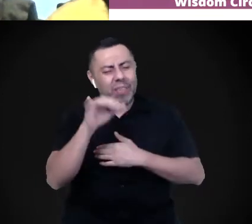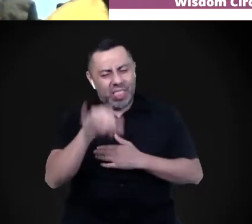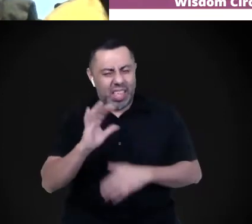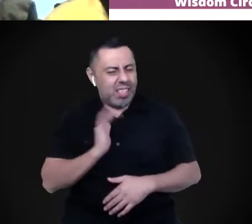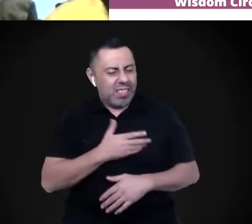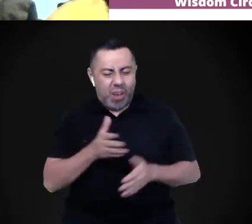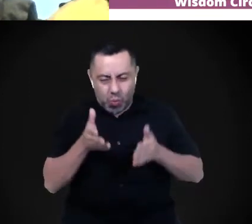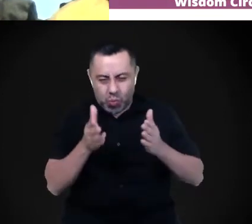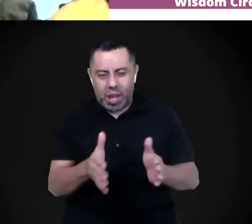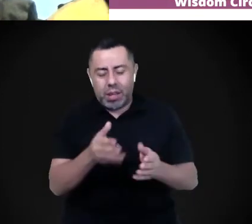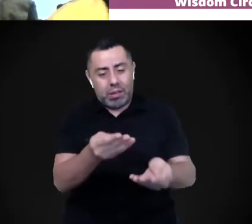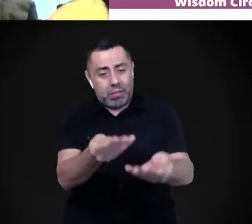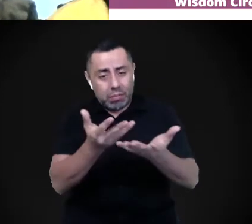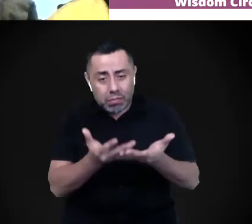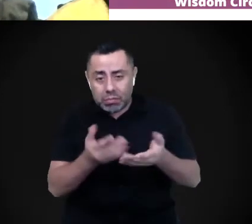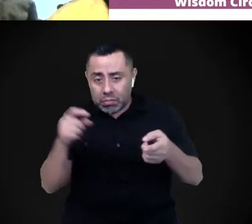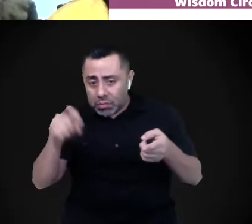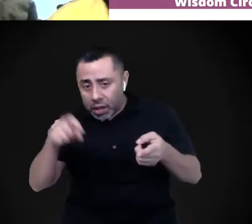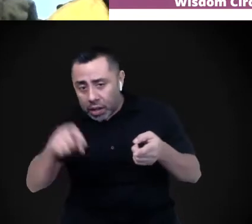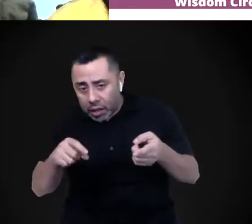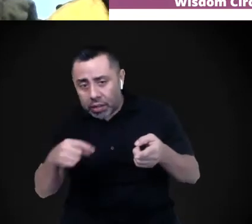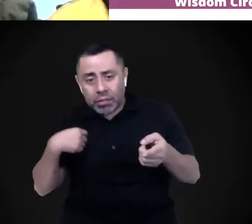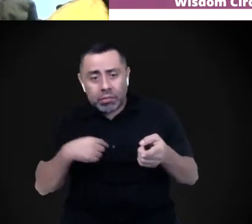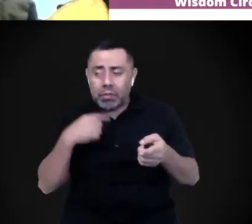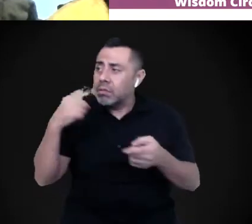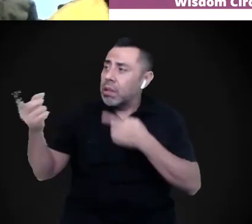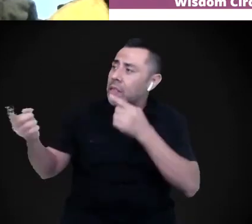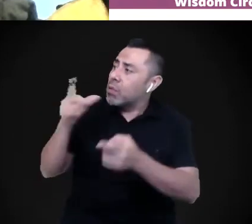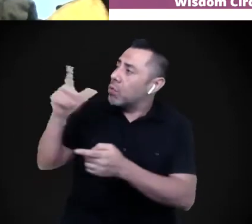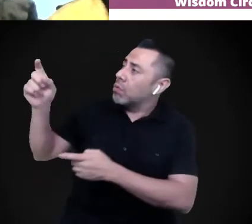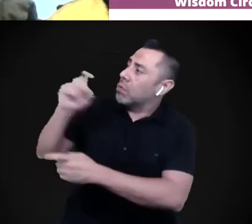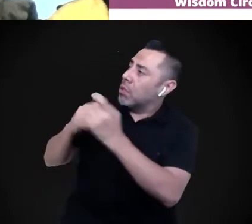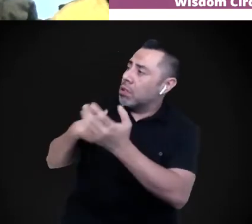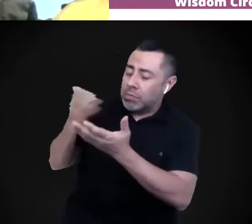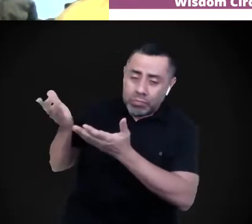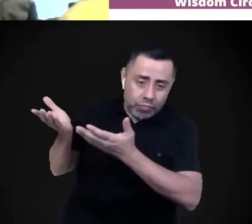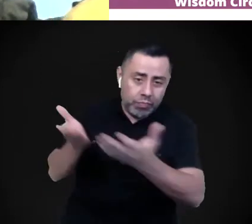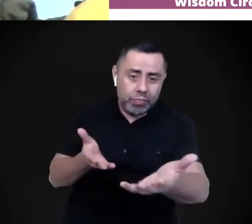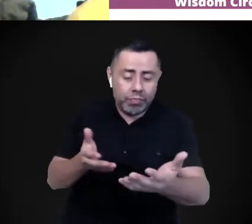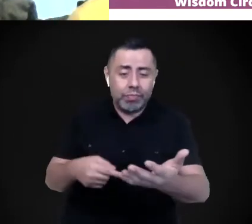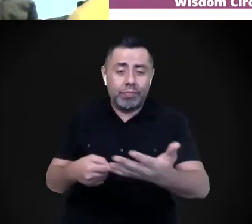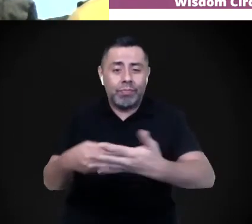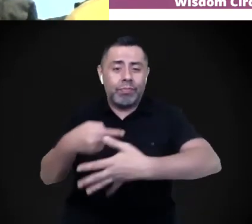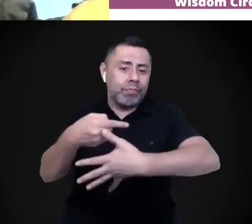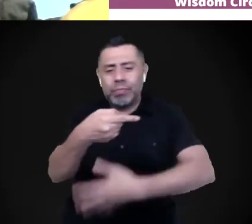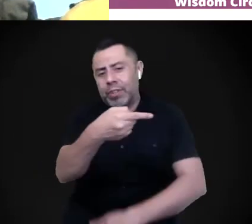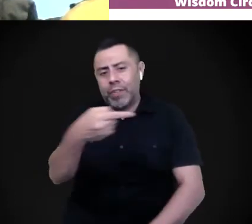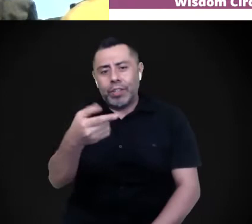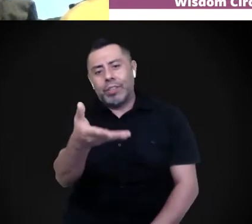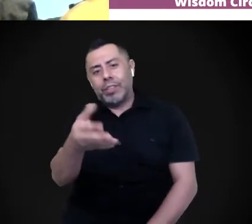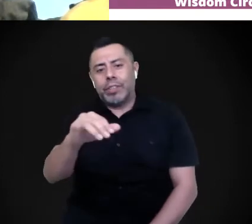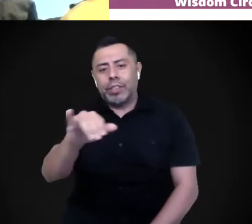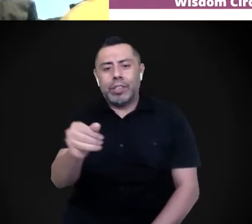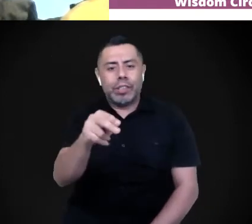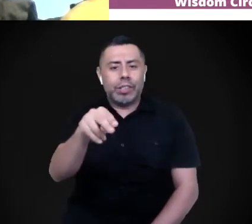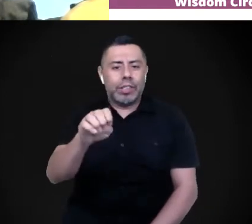they say, what do they want on Black Mountain? You come first. Jane Baloo, we had 25 people here last